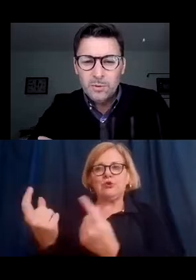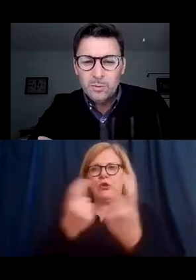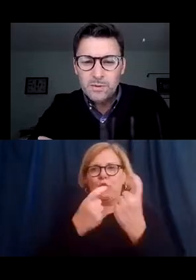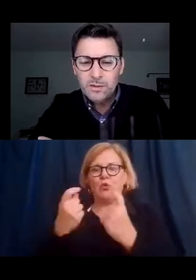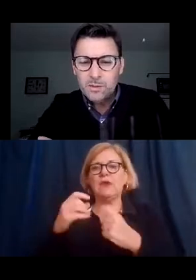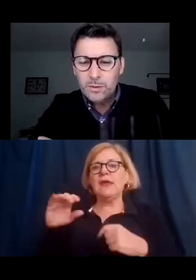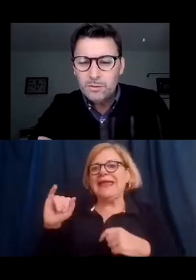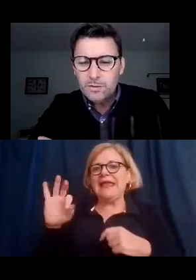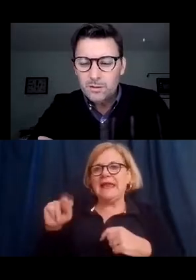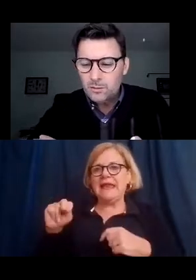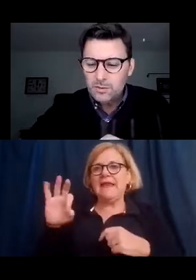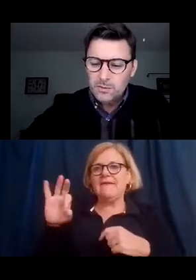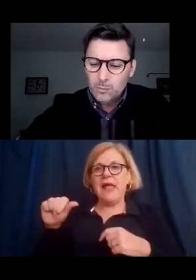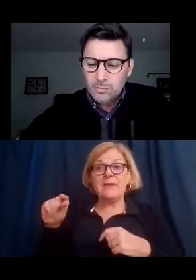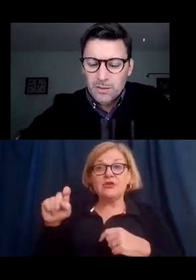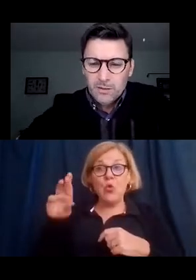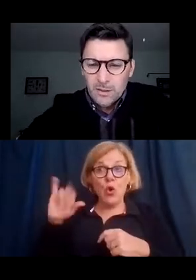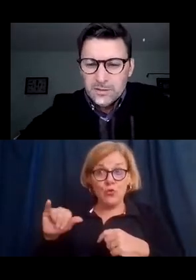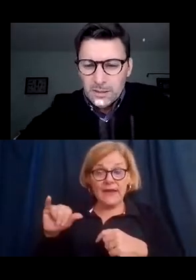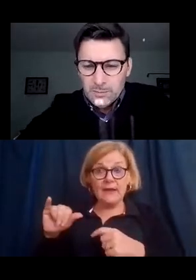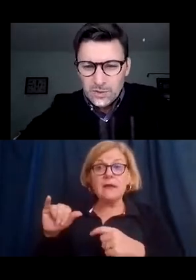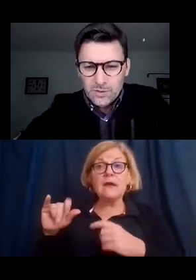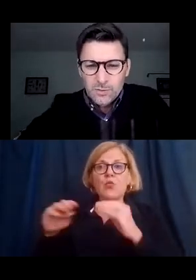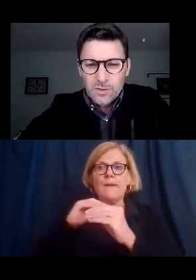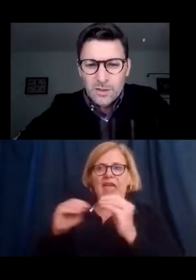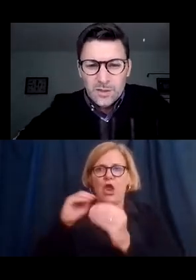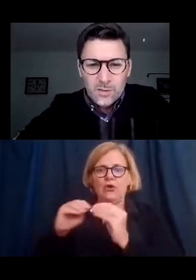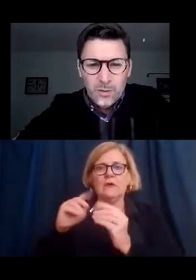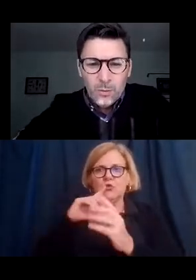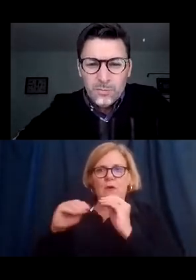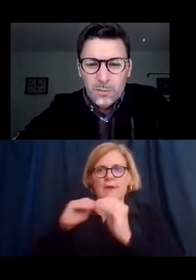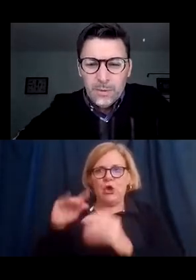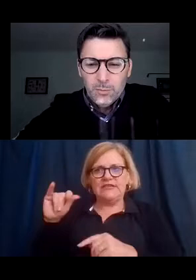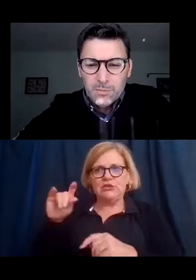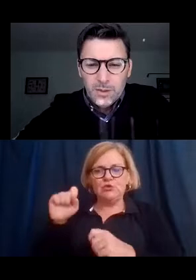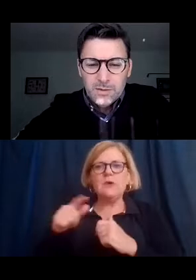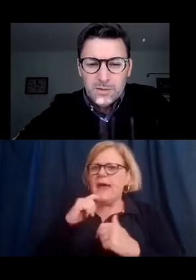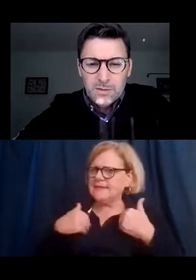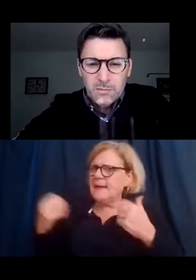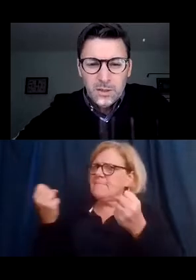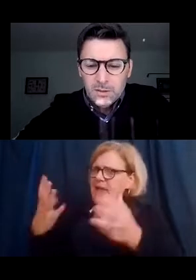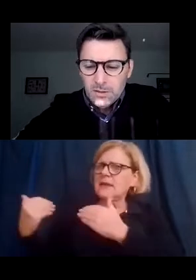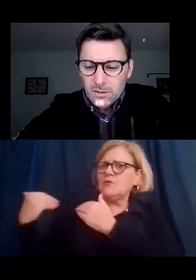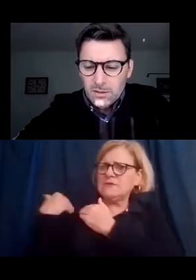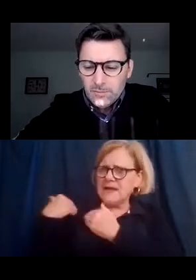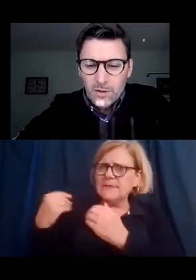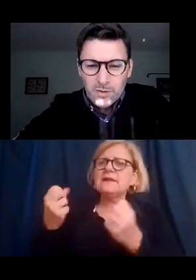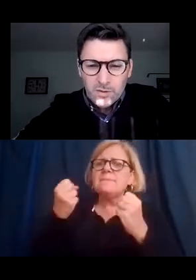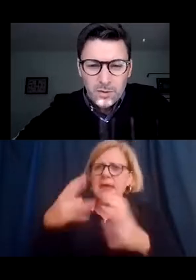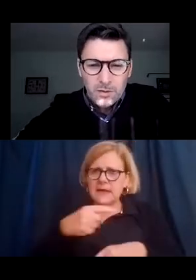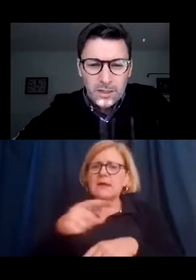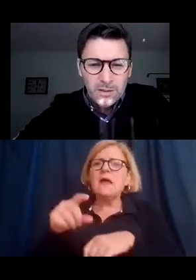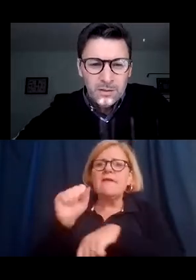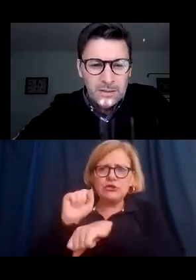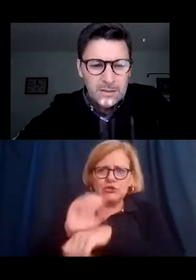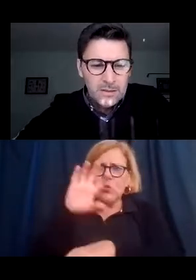inflammatory and immune cells when they're needed to repair damaged tissues. So it holds many responses and many functions